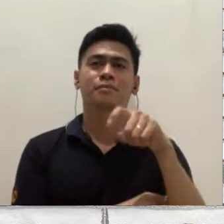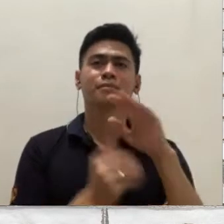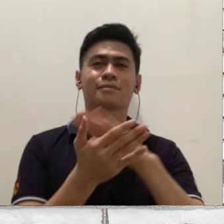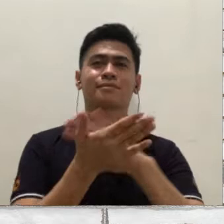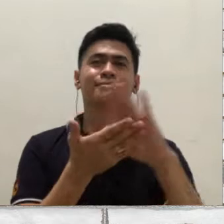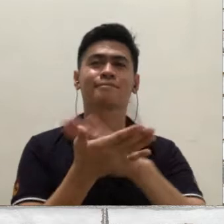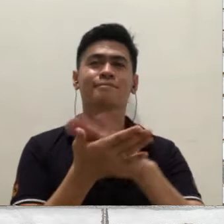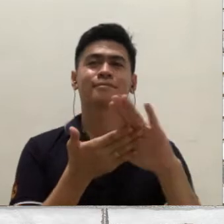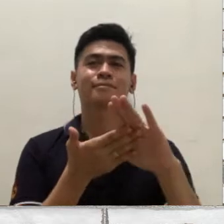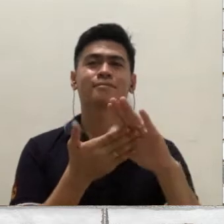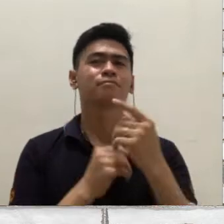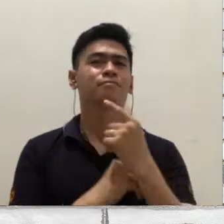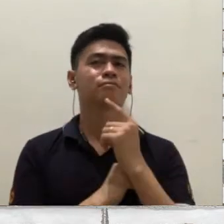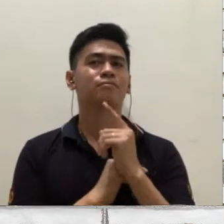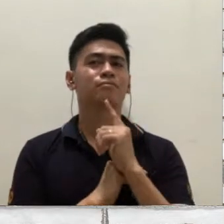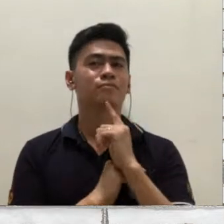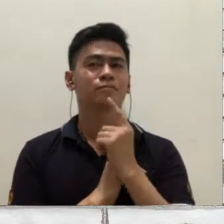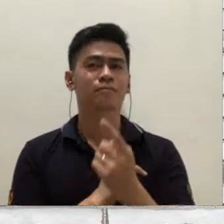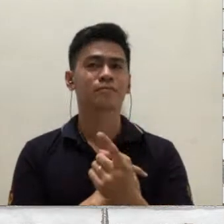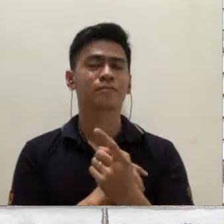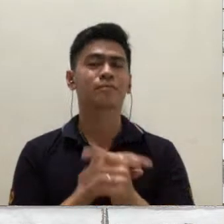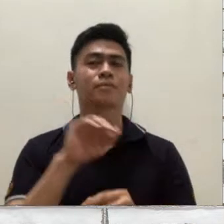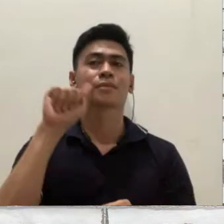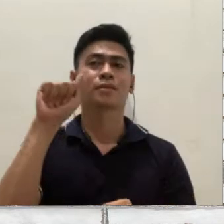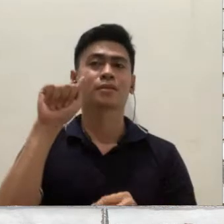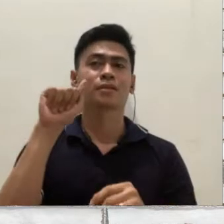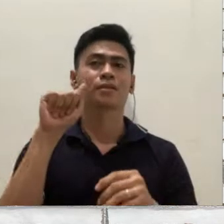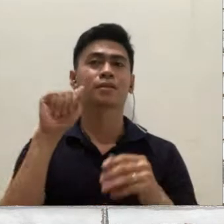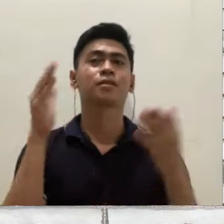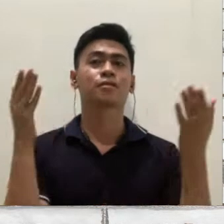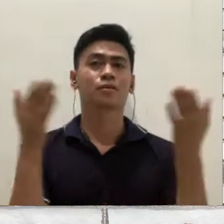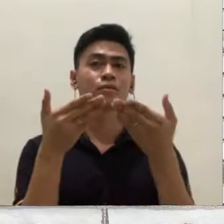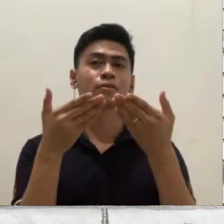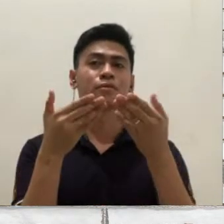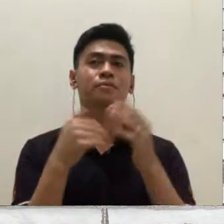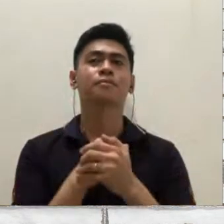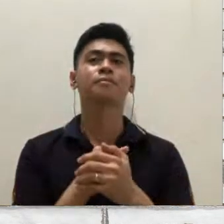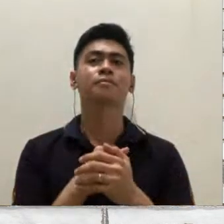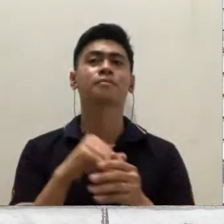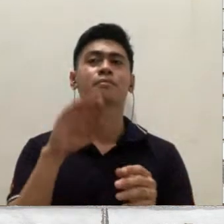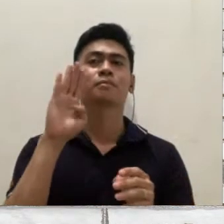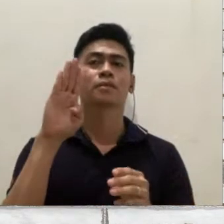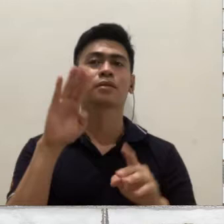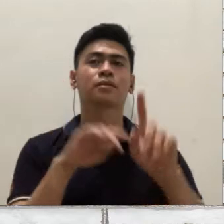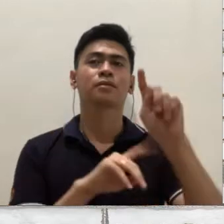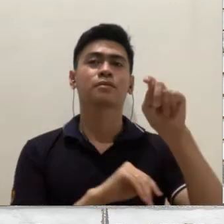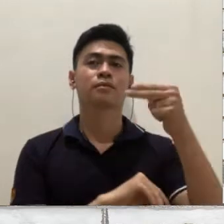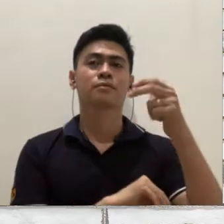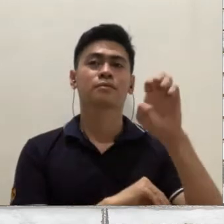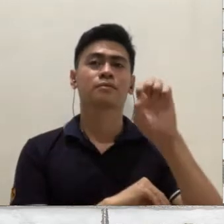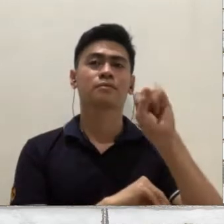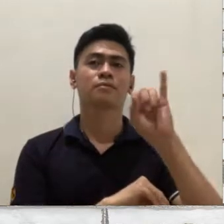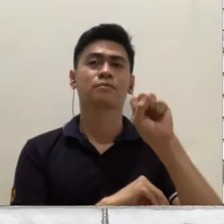the argument must be clearly stated in the A. Introduction, B. Thesis